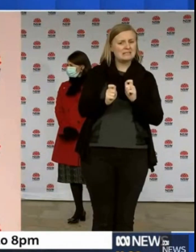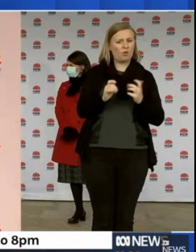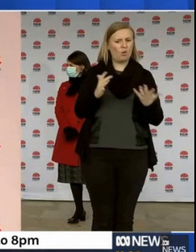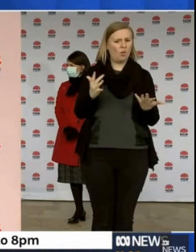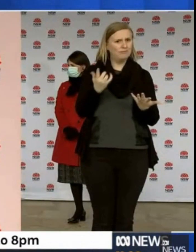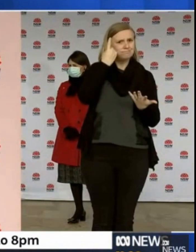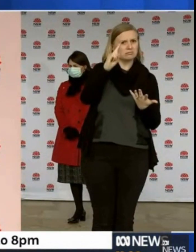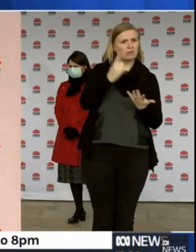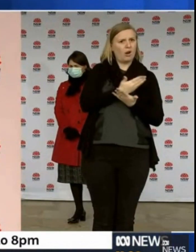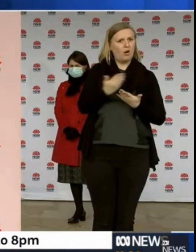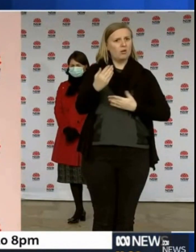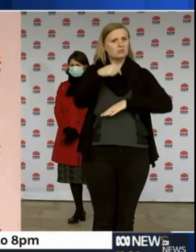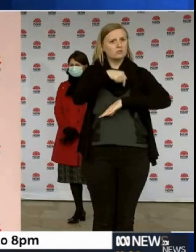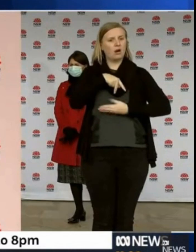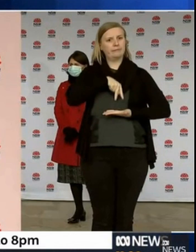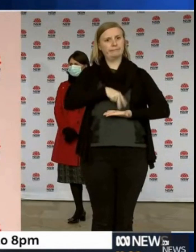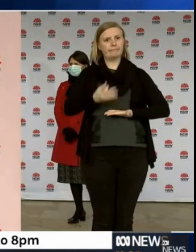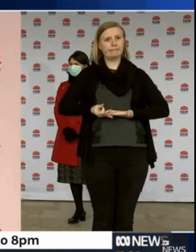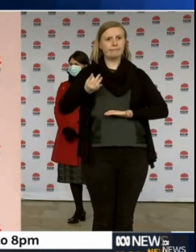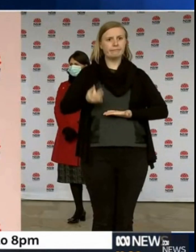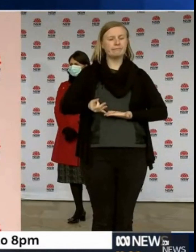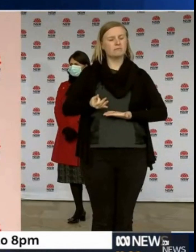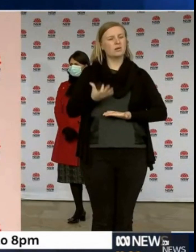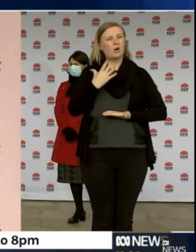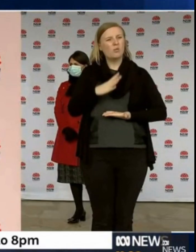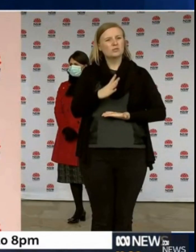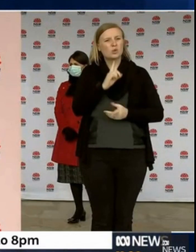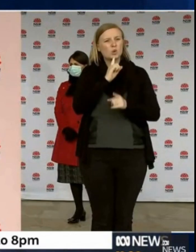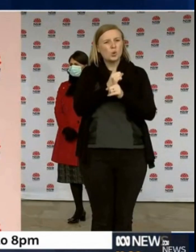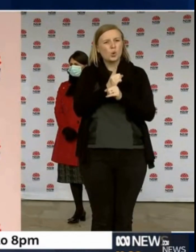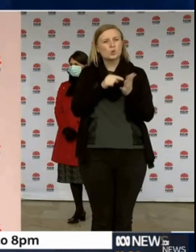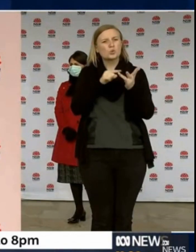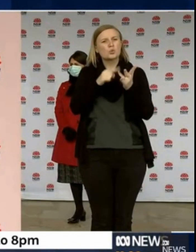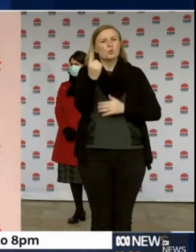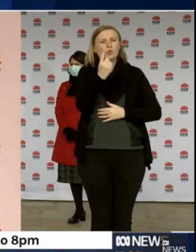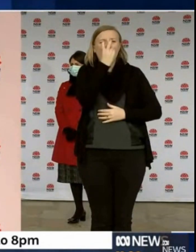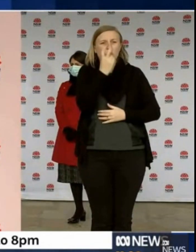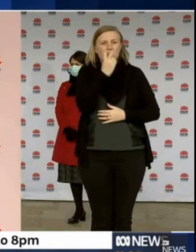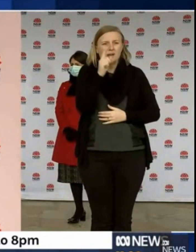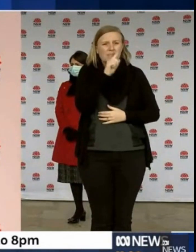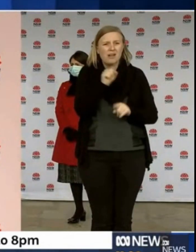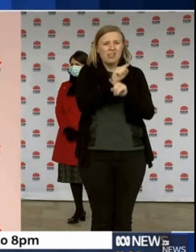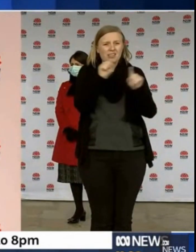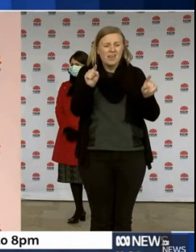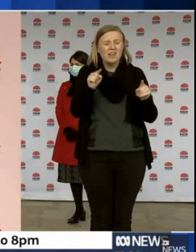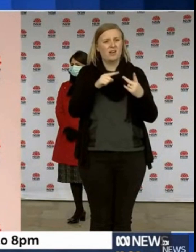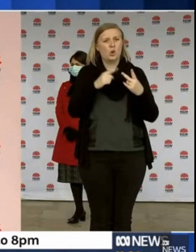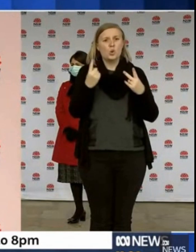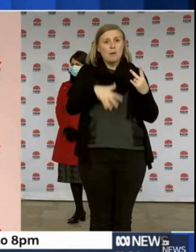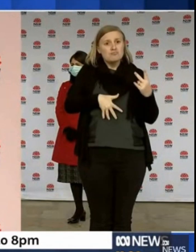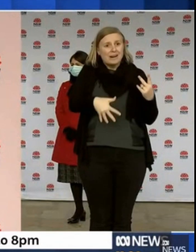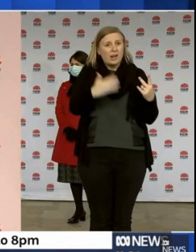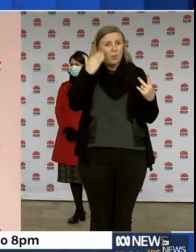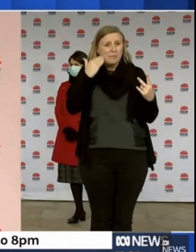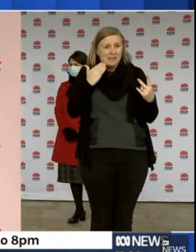just want to reassure those elderly members or the frail members in the community, as well as